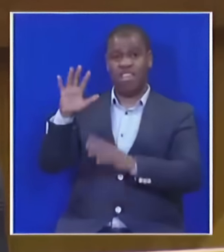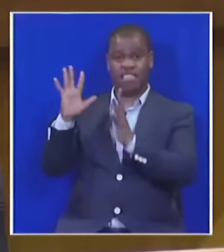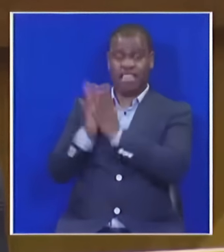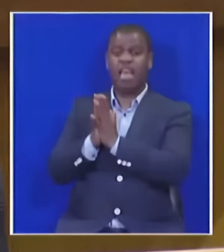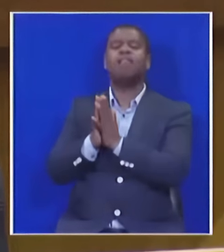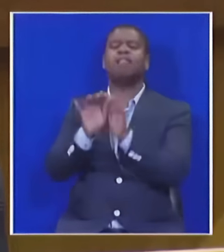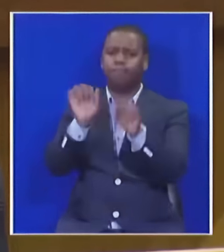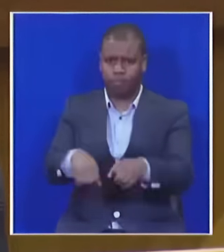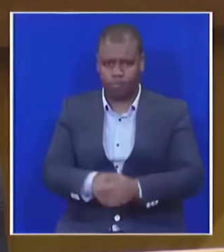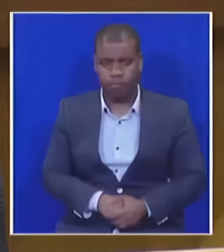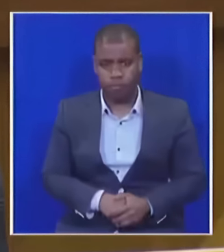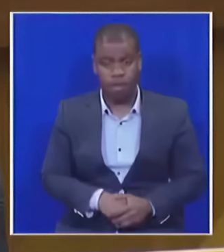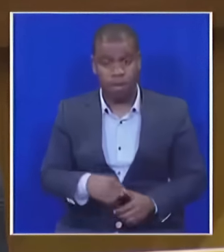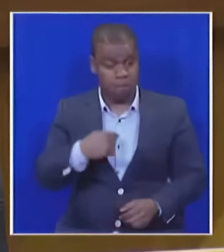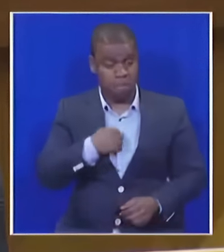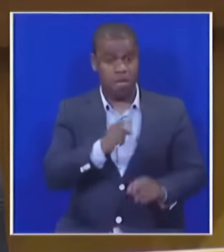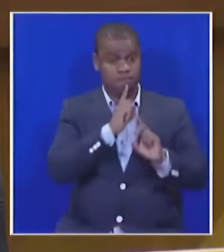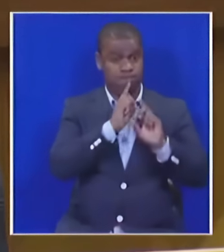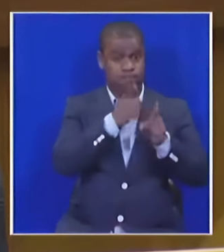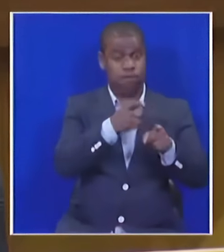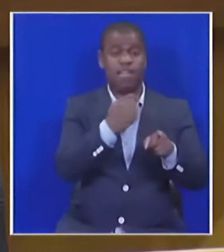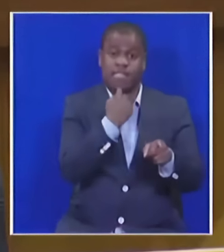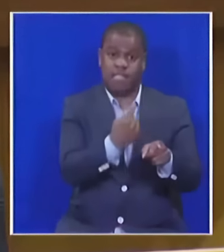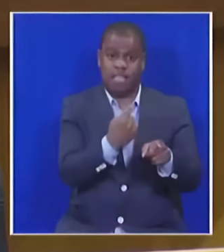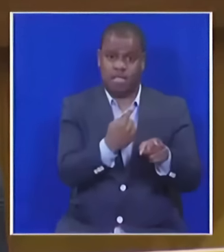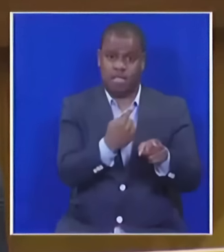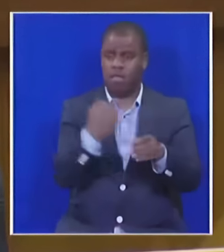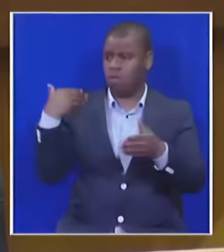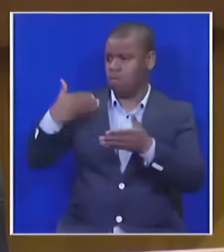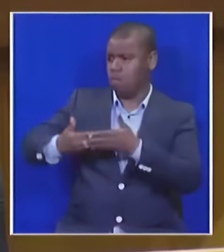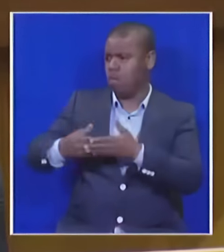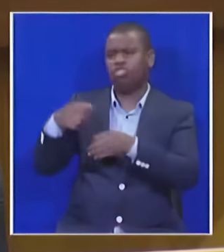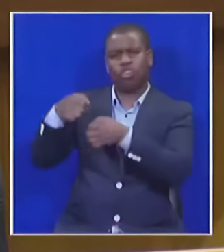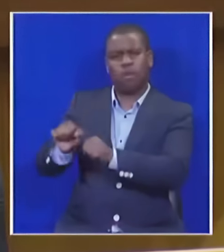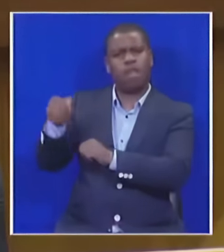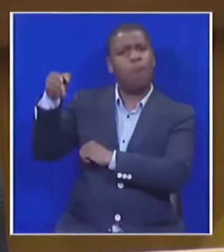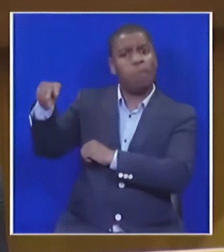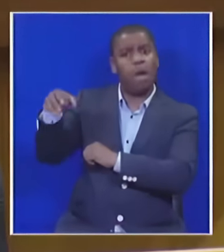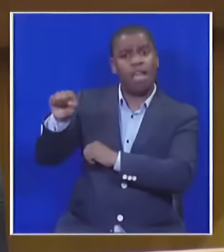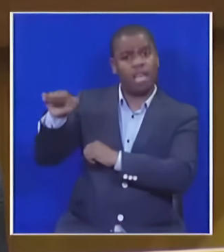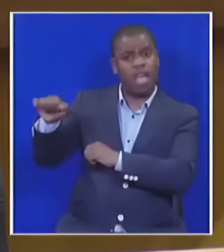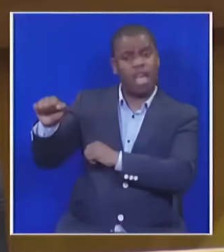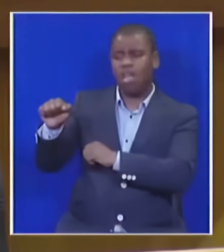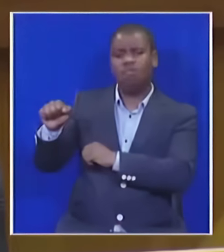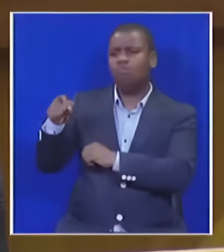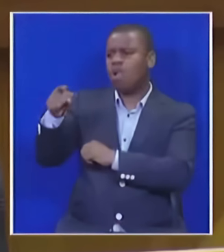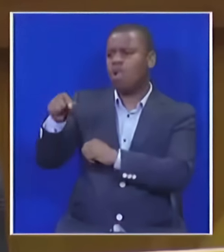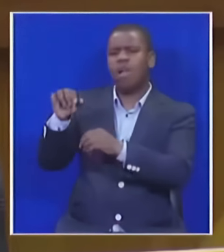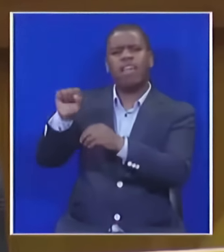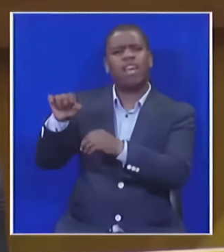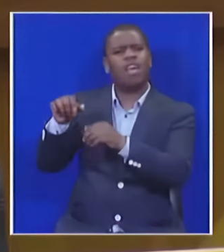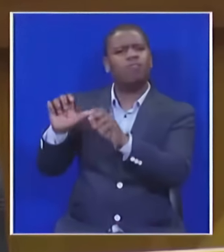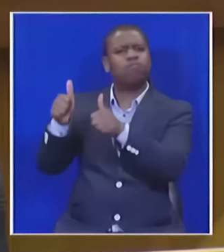therefore, the answer that says there was never a chairperson in the SAA who made profit